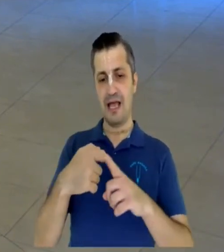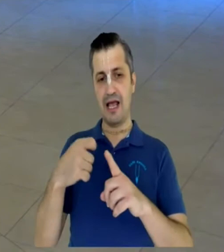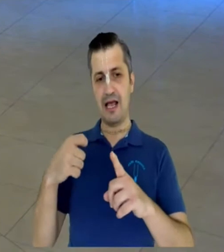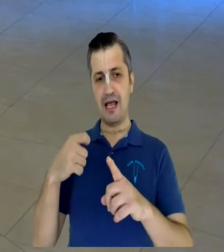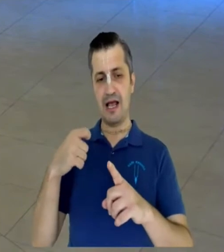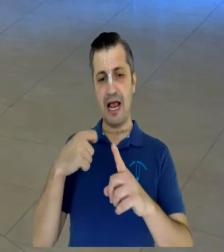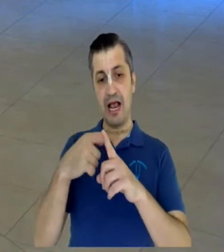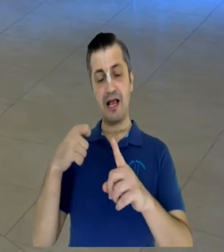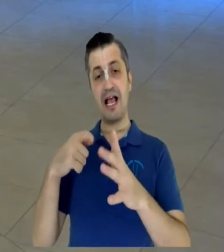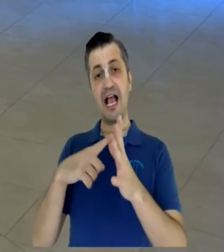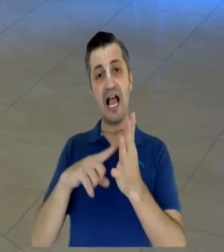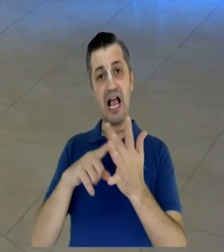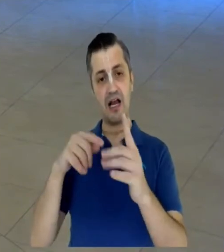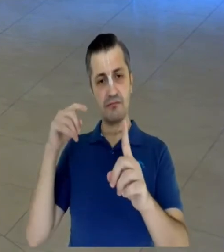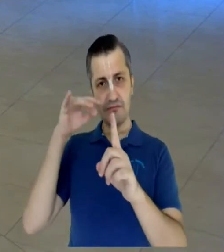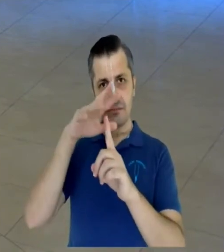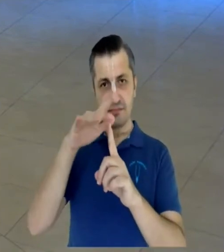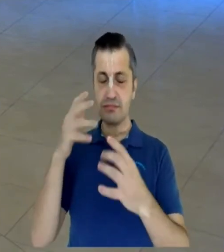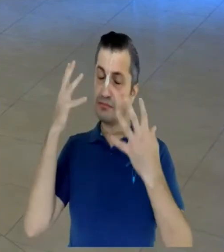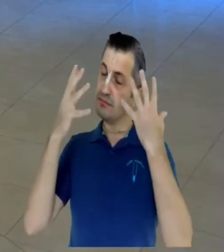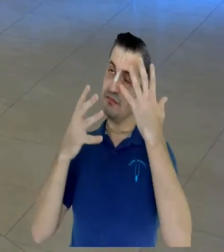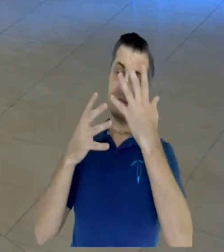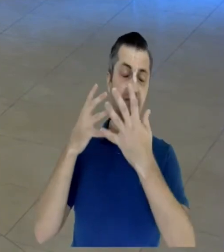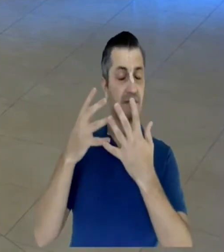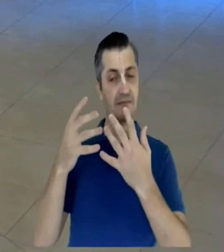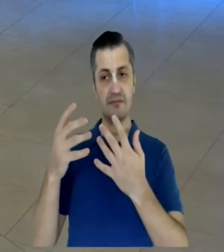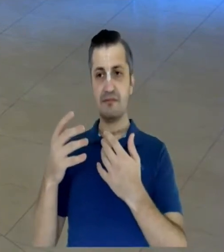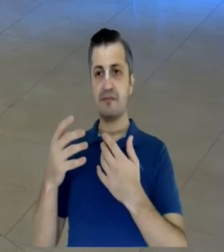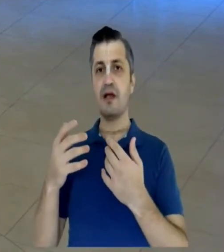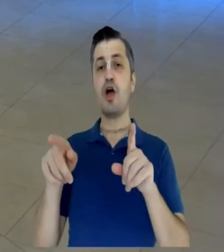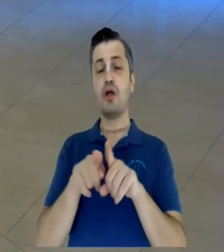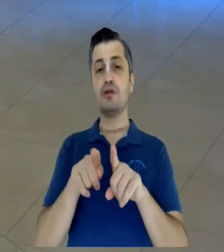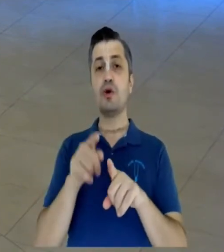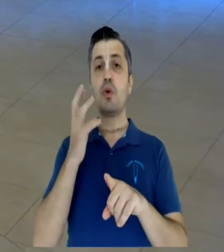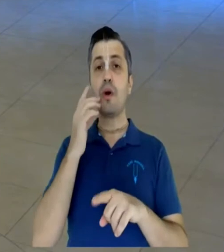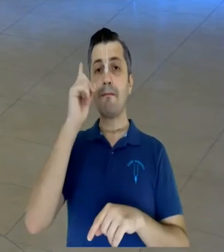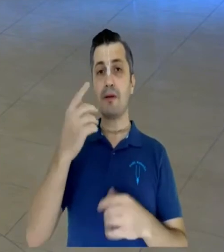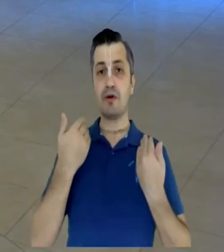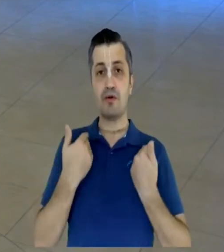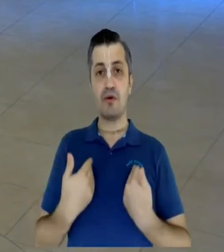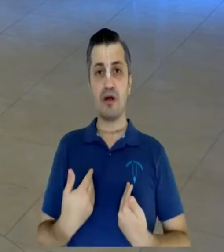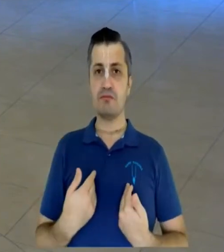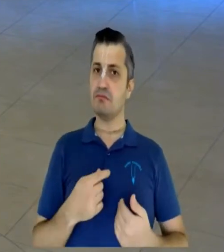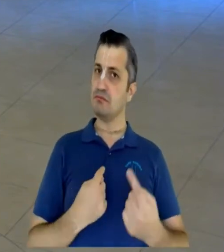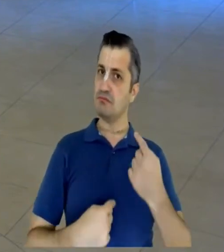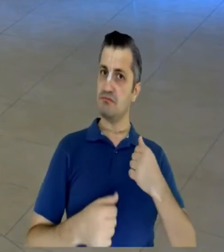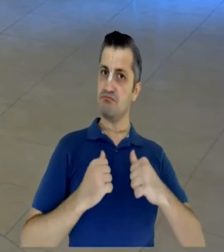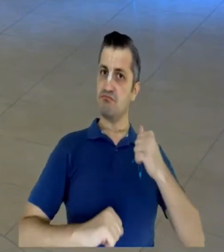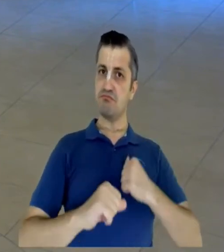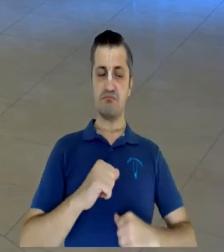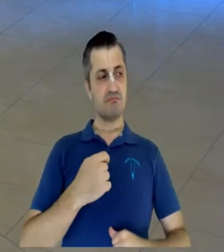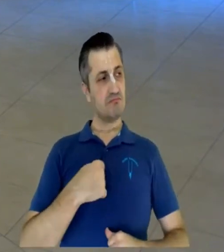it's said actually that in terms of for people to actually be able to naturally take